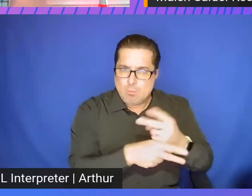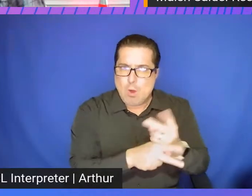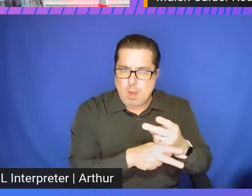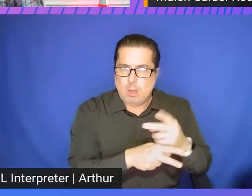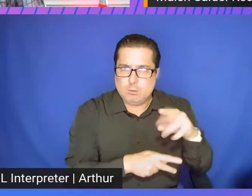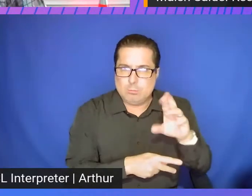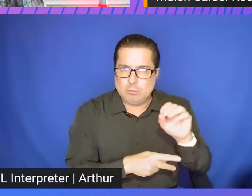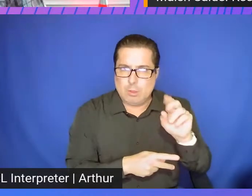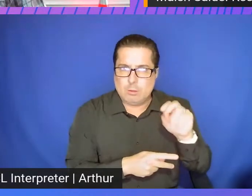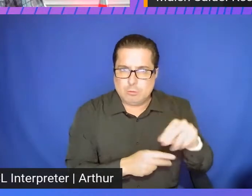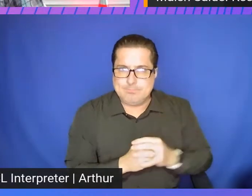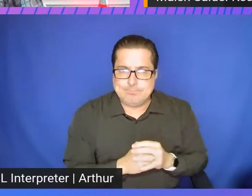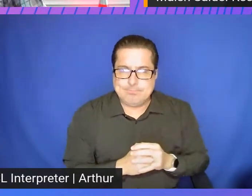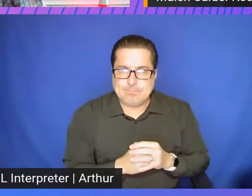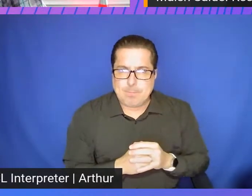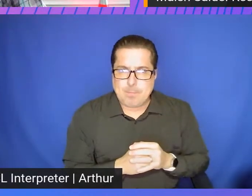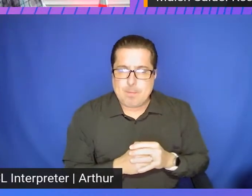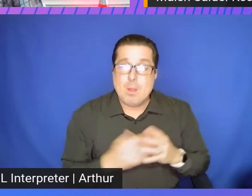So